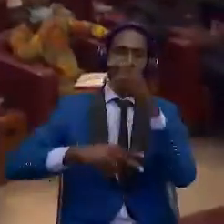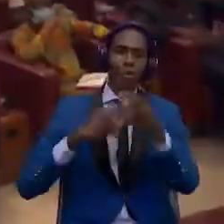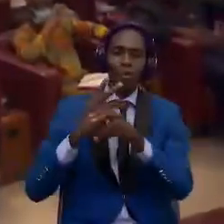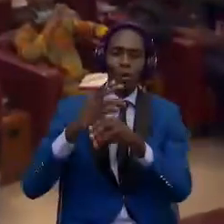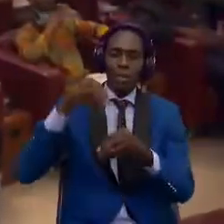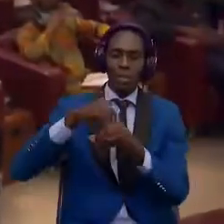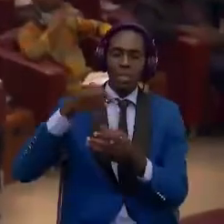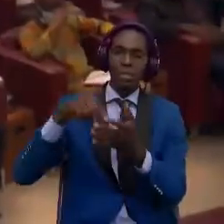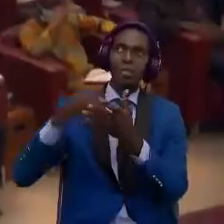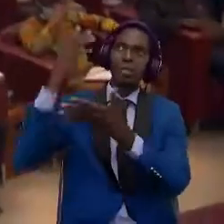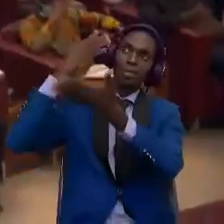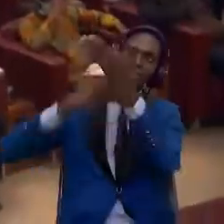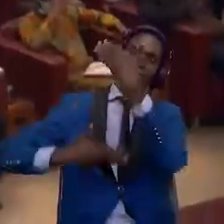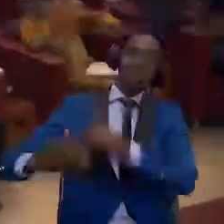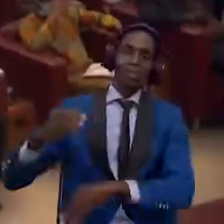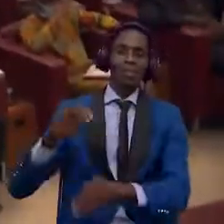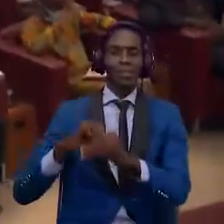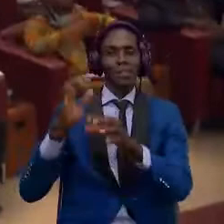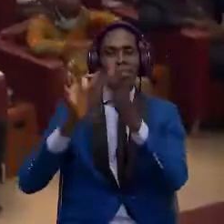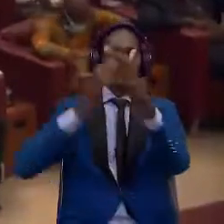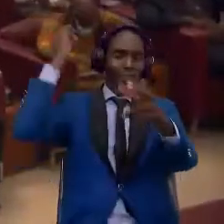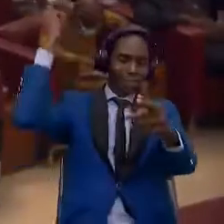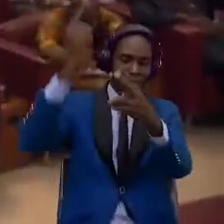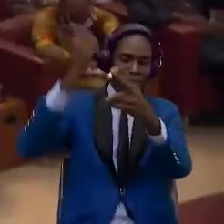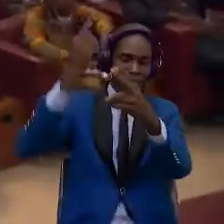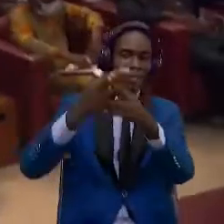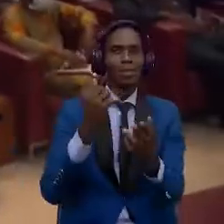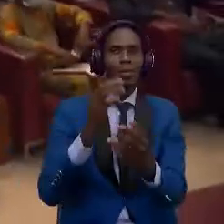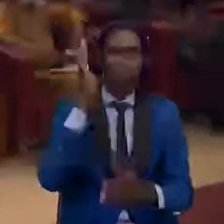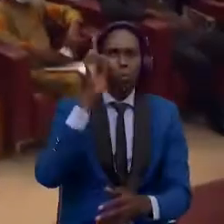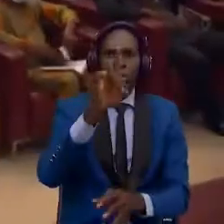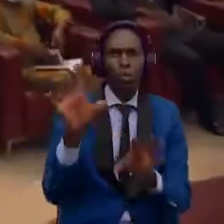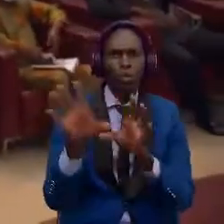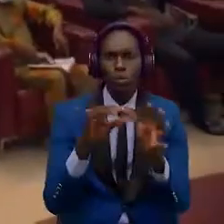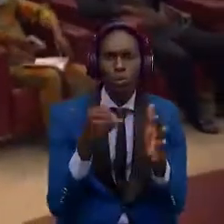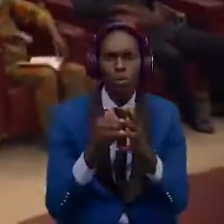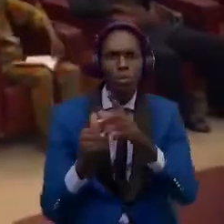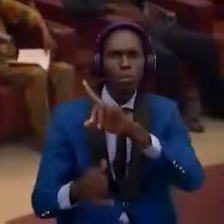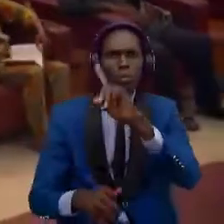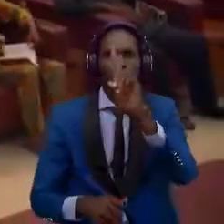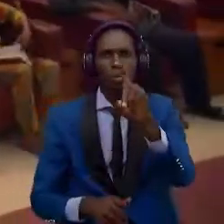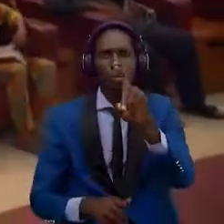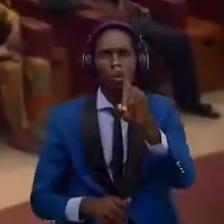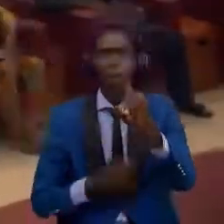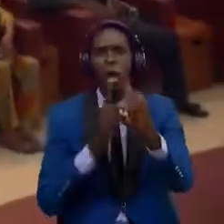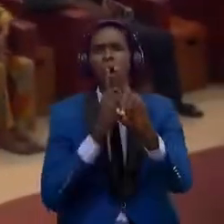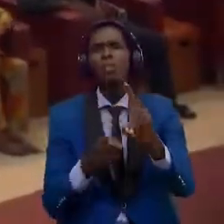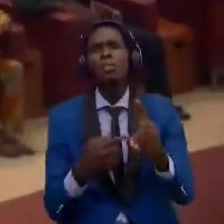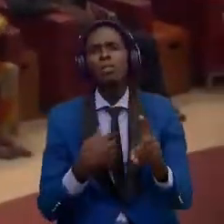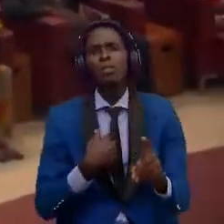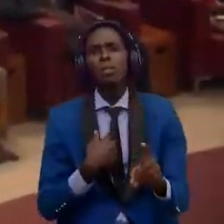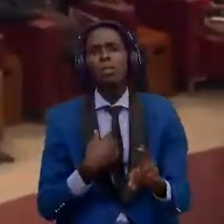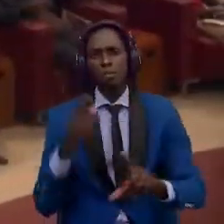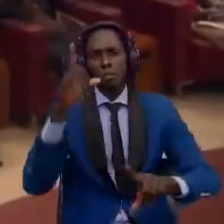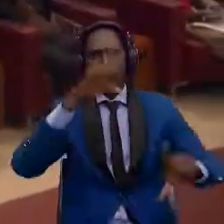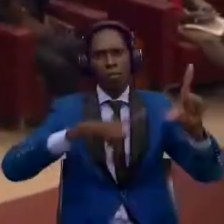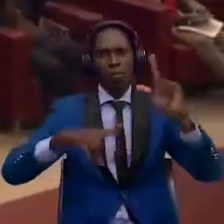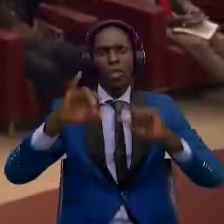in Jesus' name. Will you? Will you? I